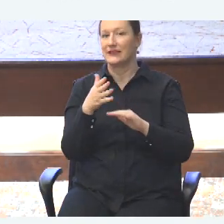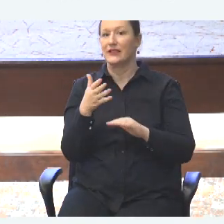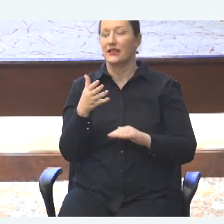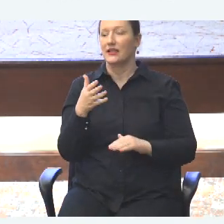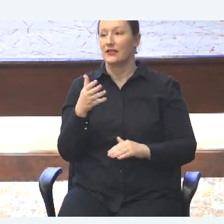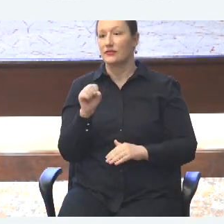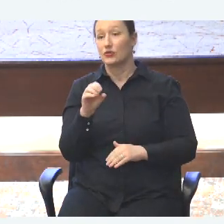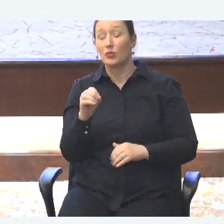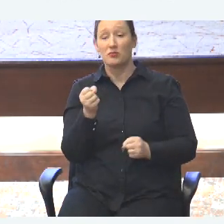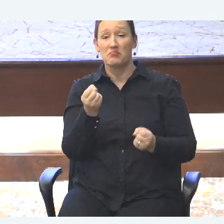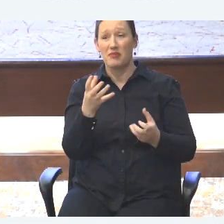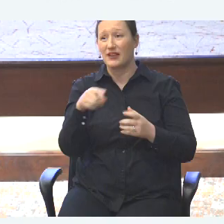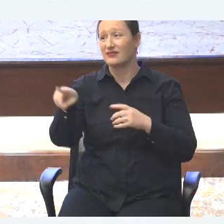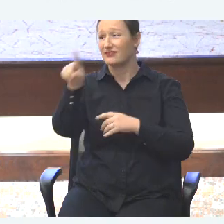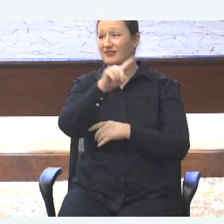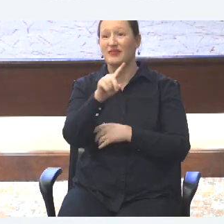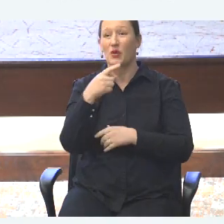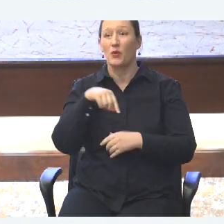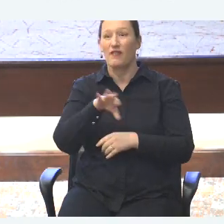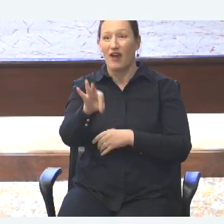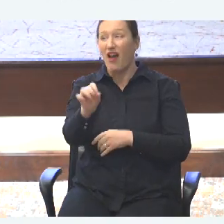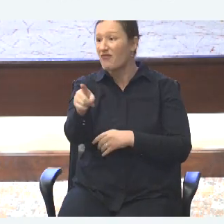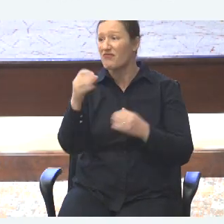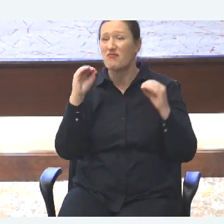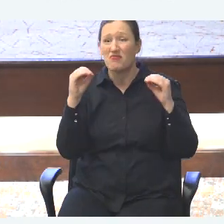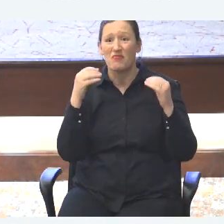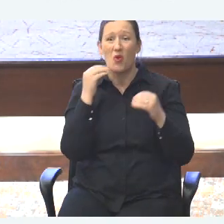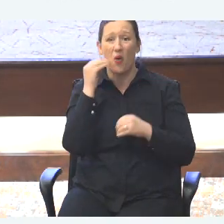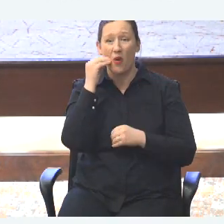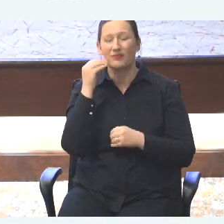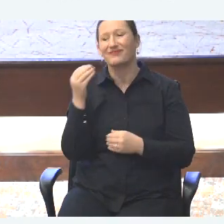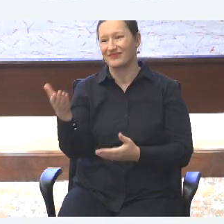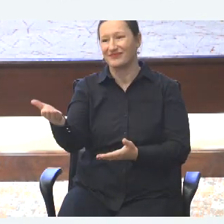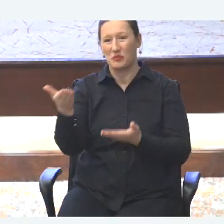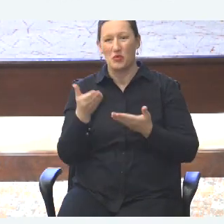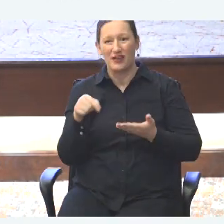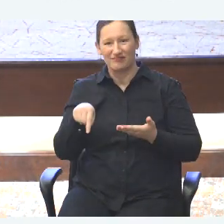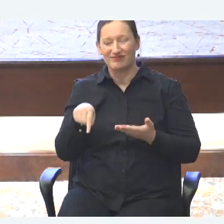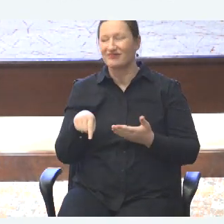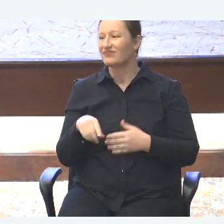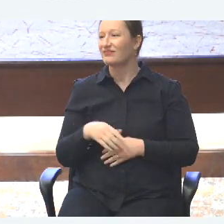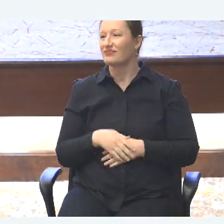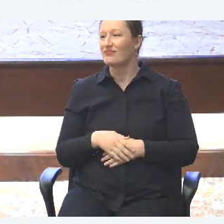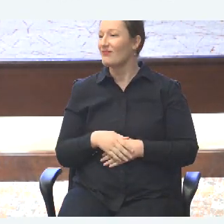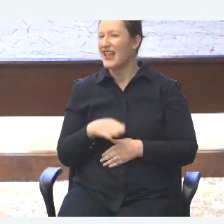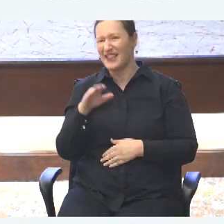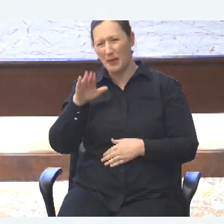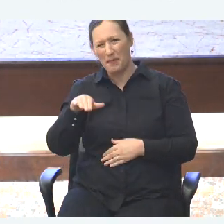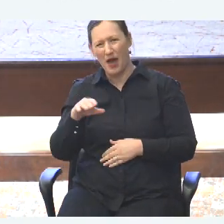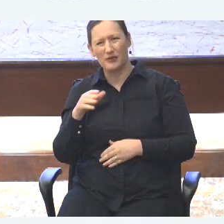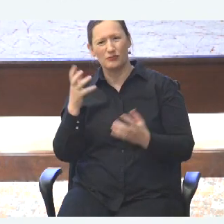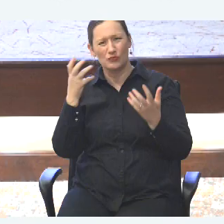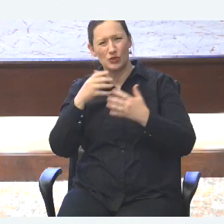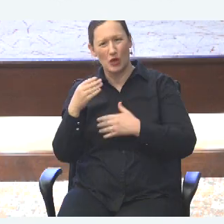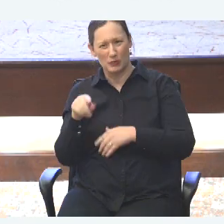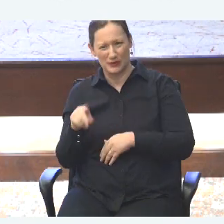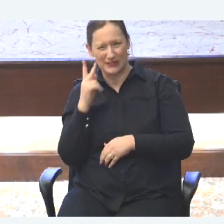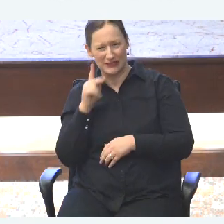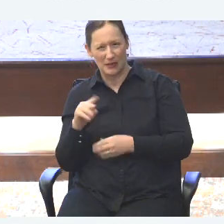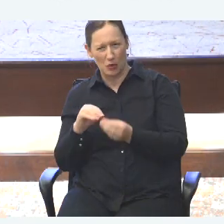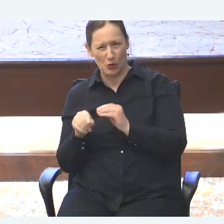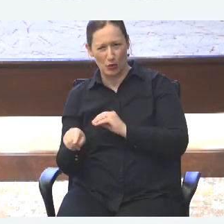blue, while owner surrenders have decreased, kind of that bottom dark blue. Length of